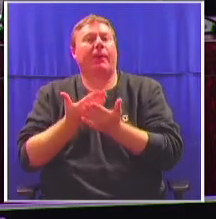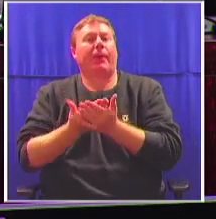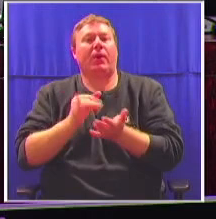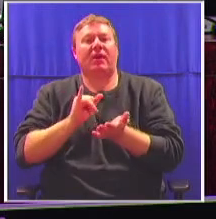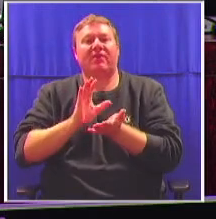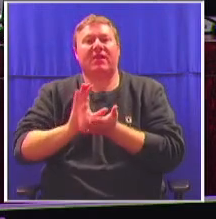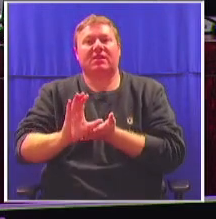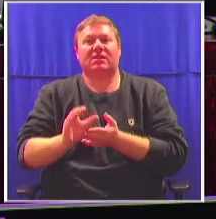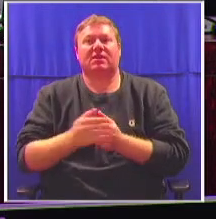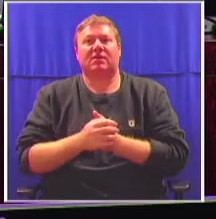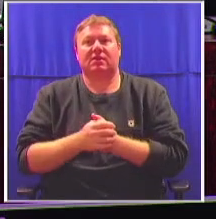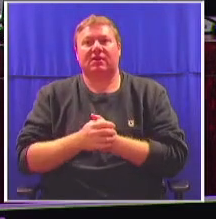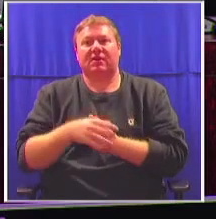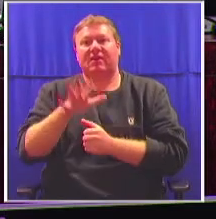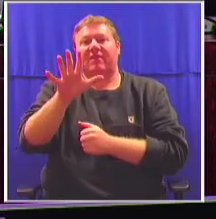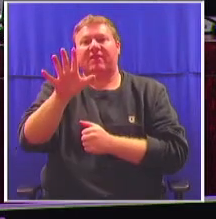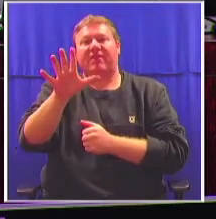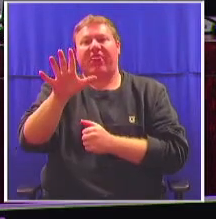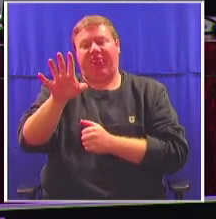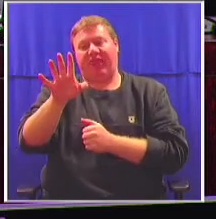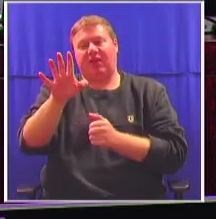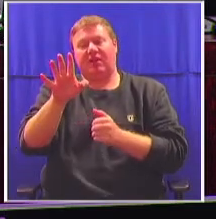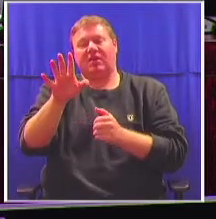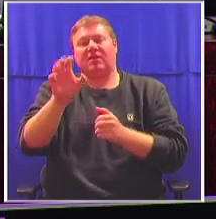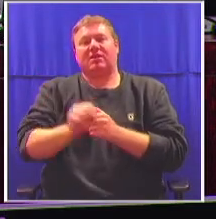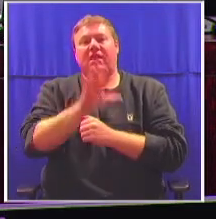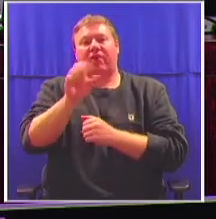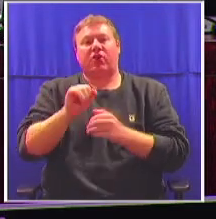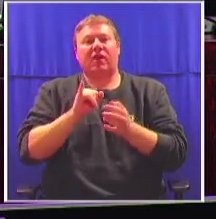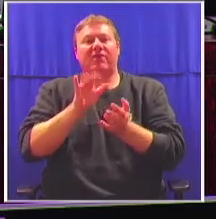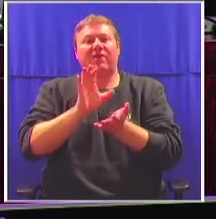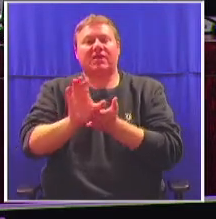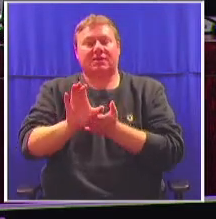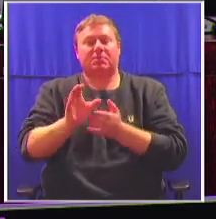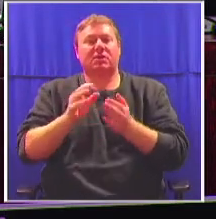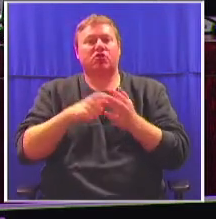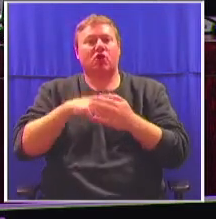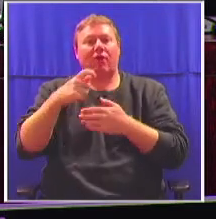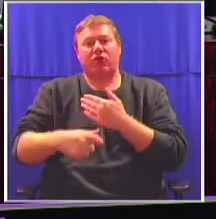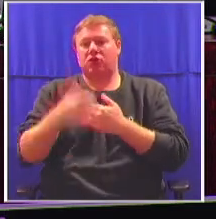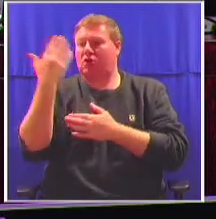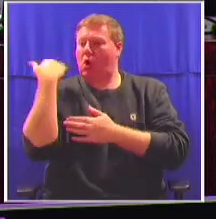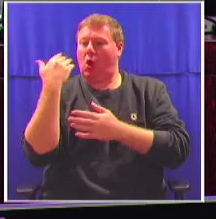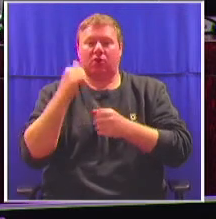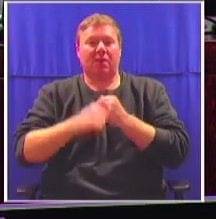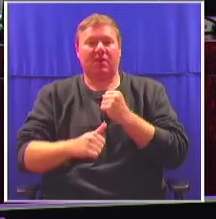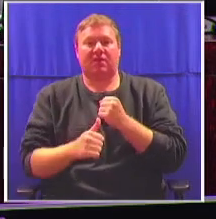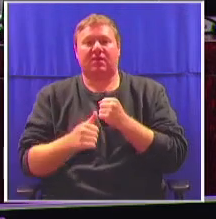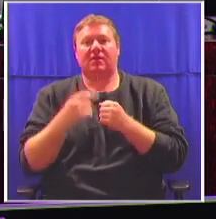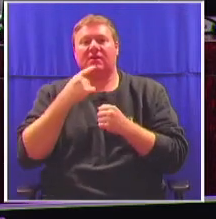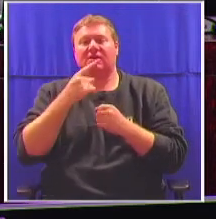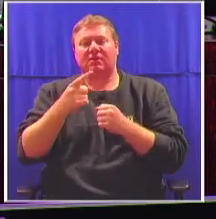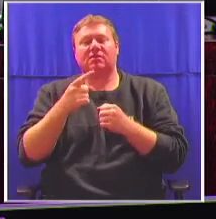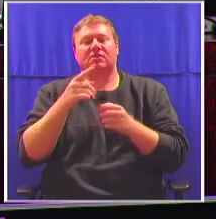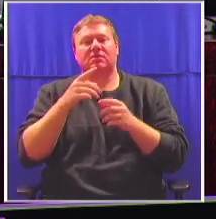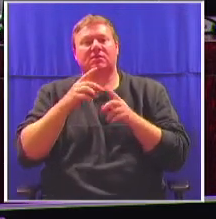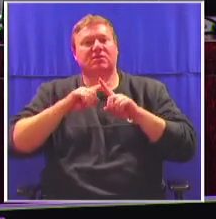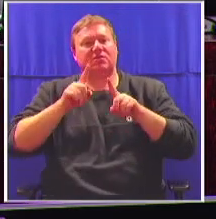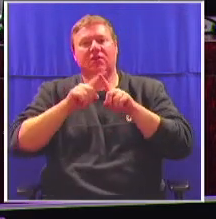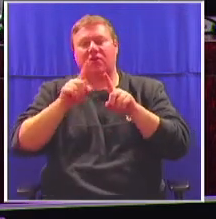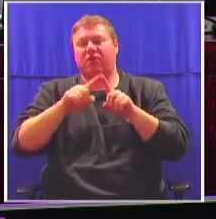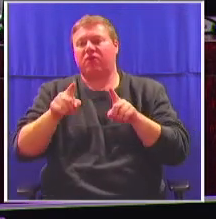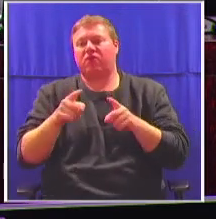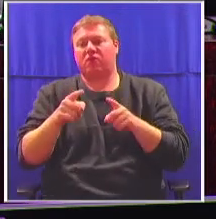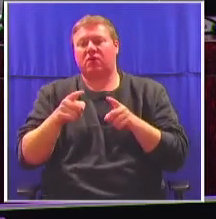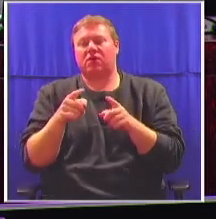the 5th South African Investment Conference last month, I announced that we will be implementing far-reaching reforms to our